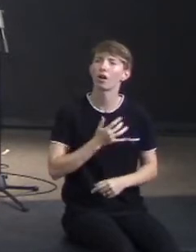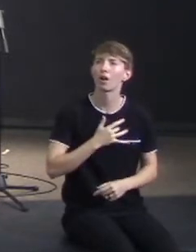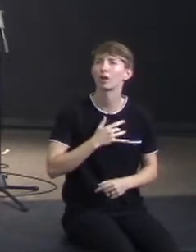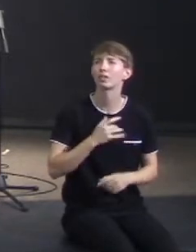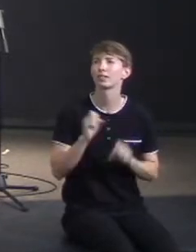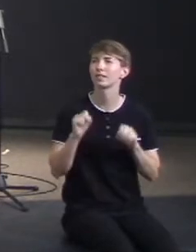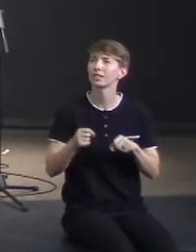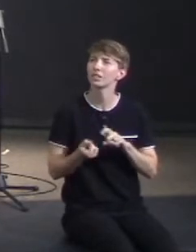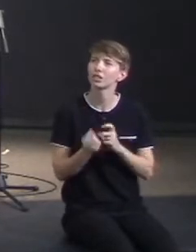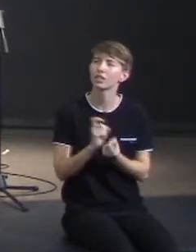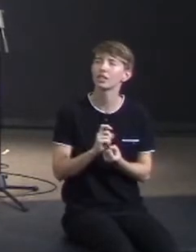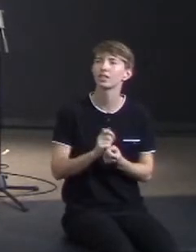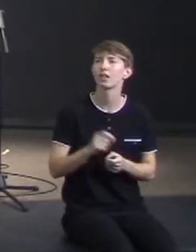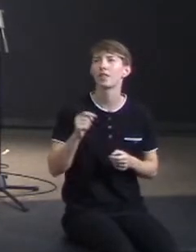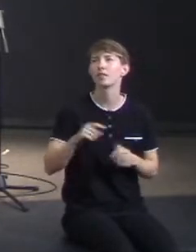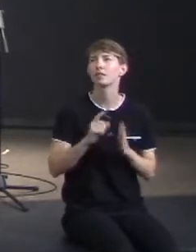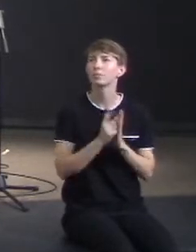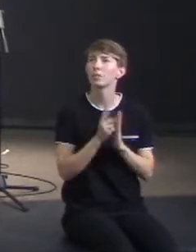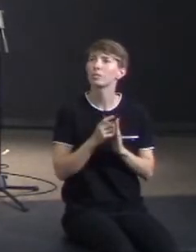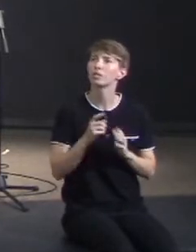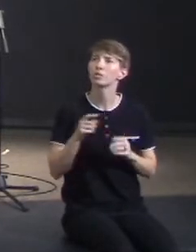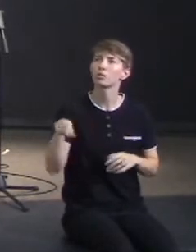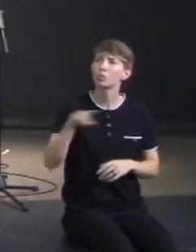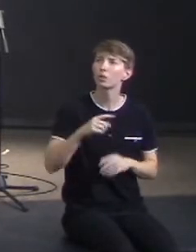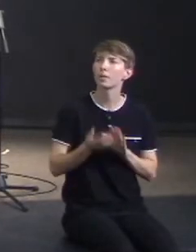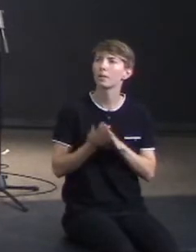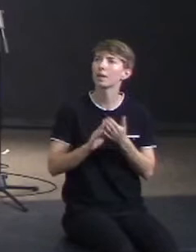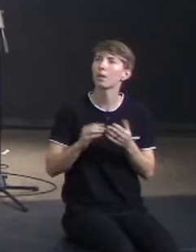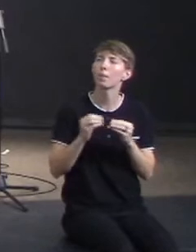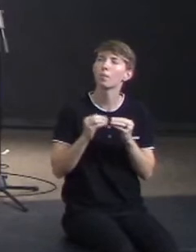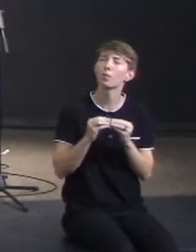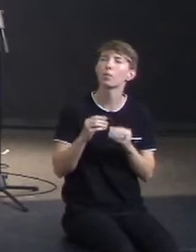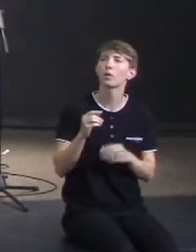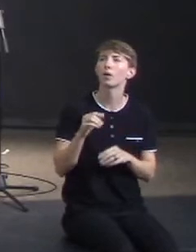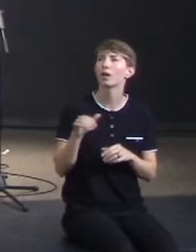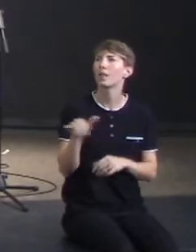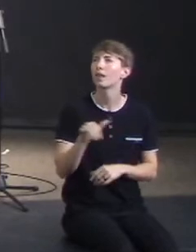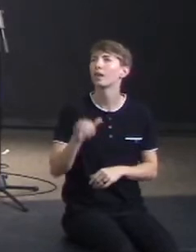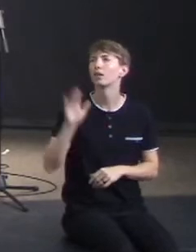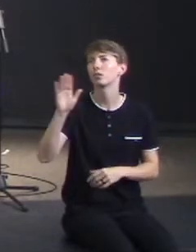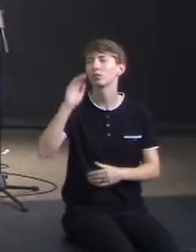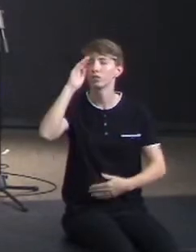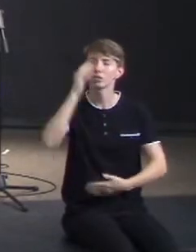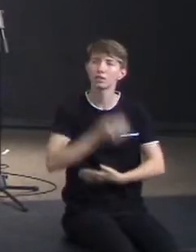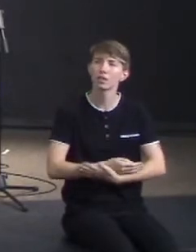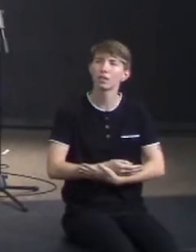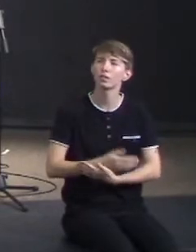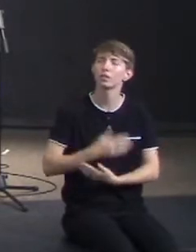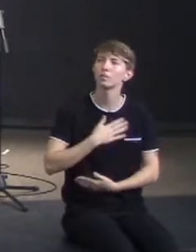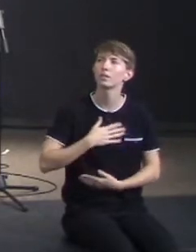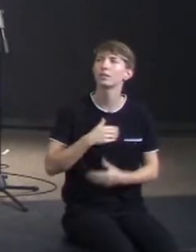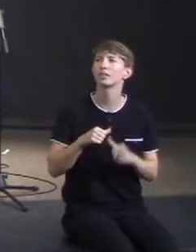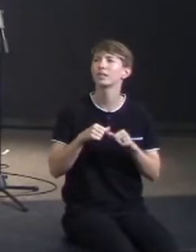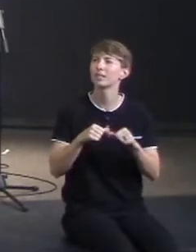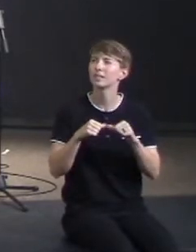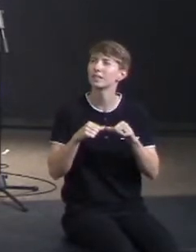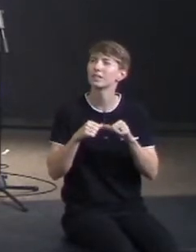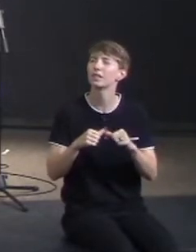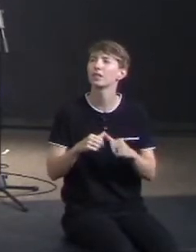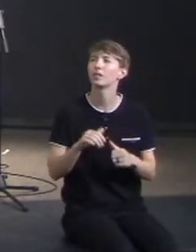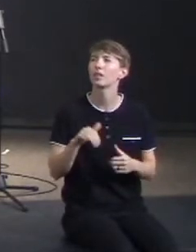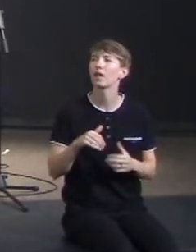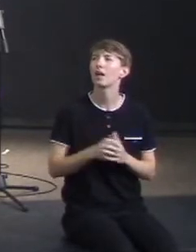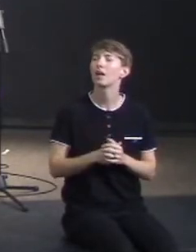moments we become more like your son. So please help us to continue to do so and be a light to the world in our